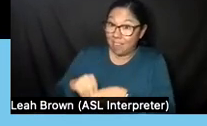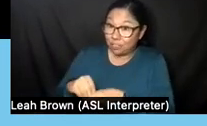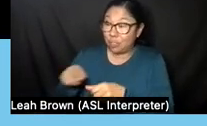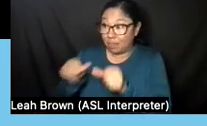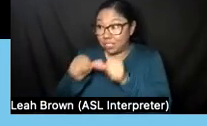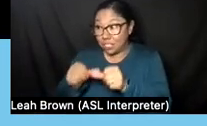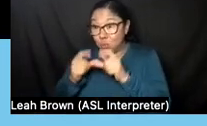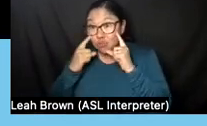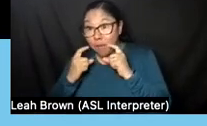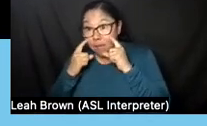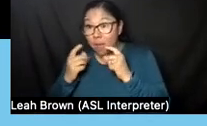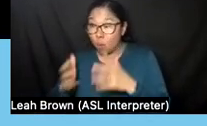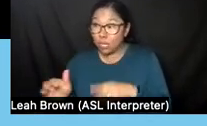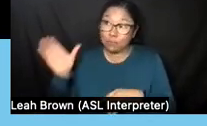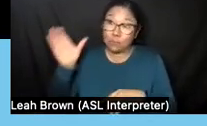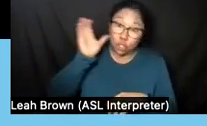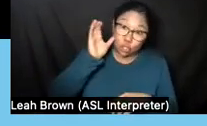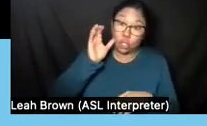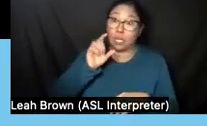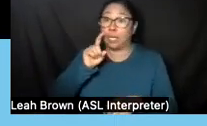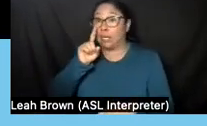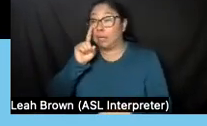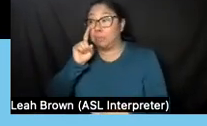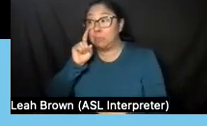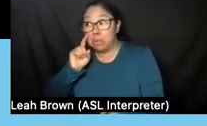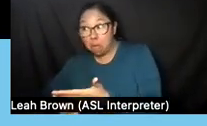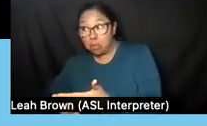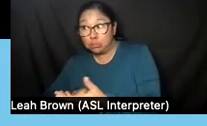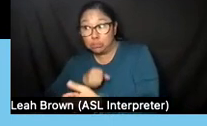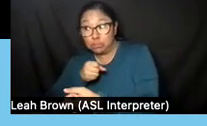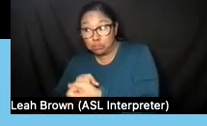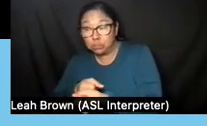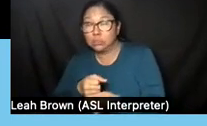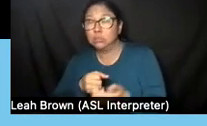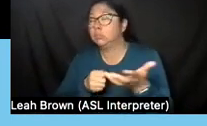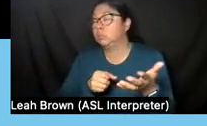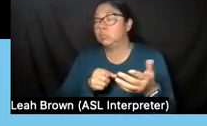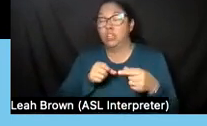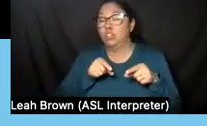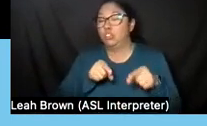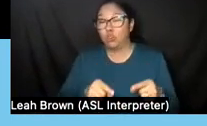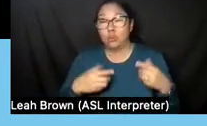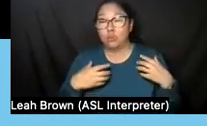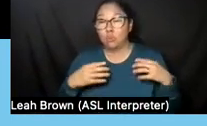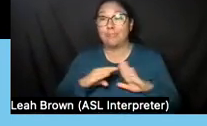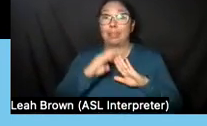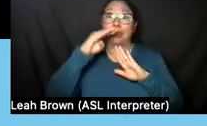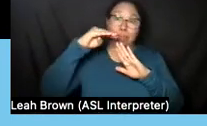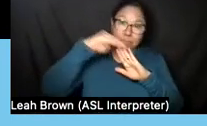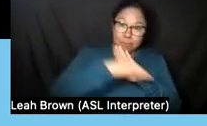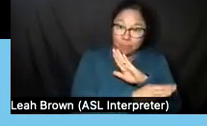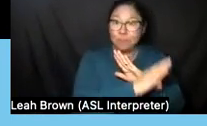feel heard and acknowledged right now? And then another thought that I had is when you're in that recovery stage, you can always have, when